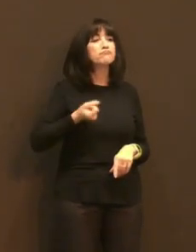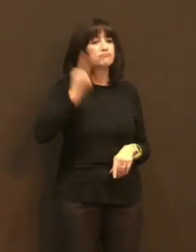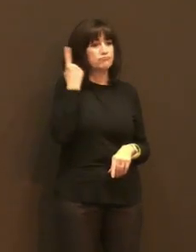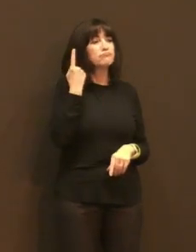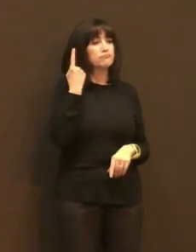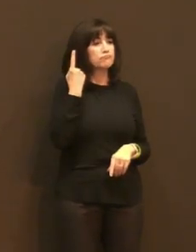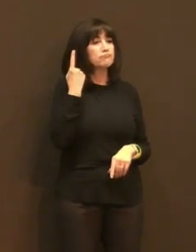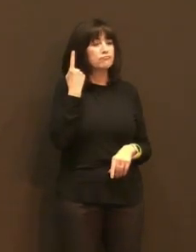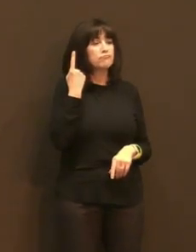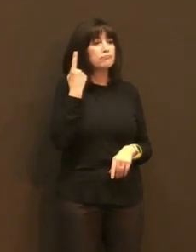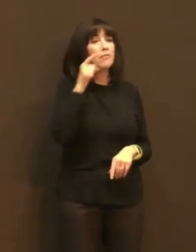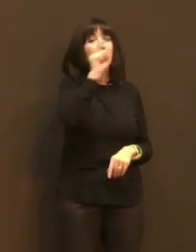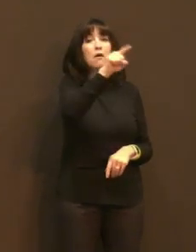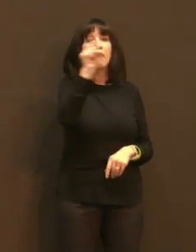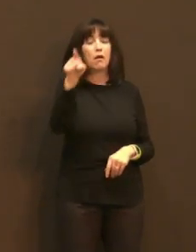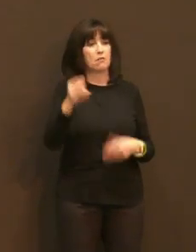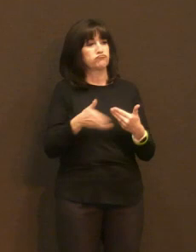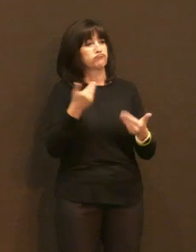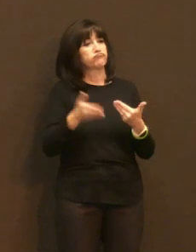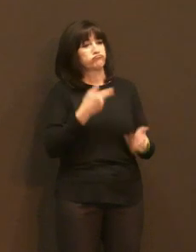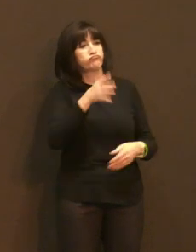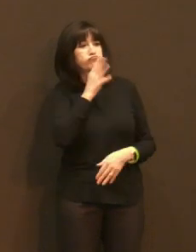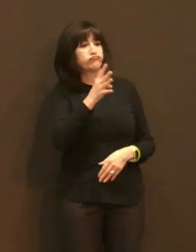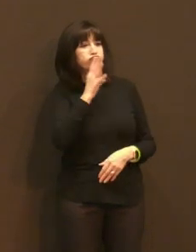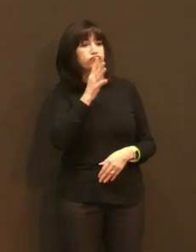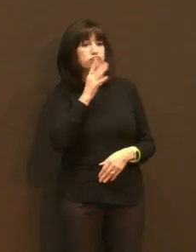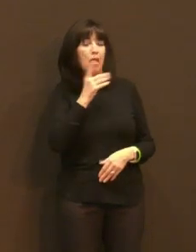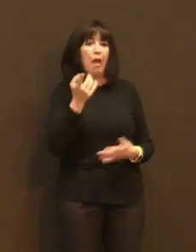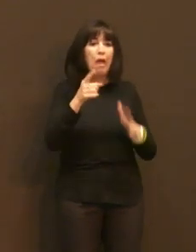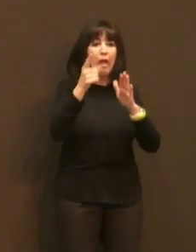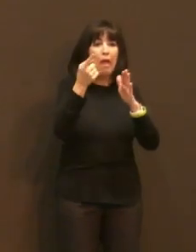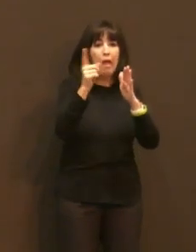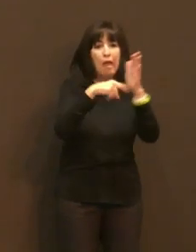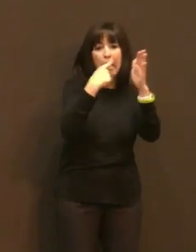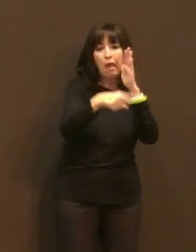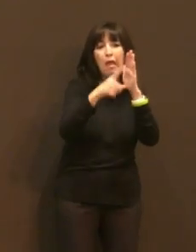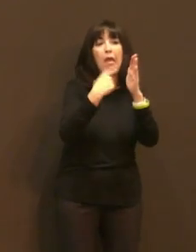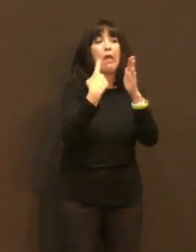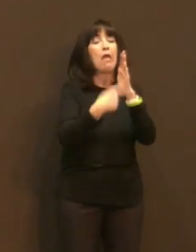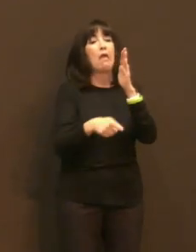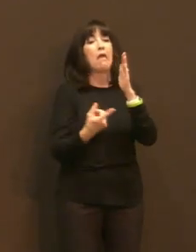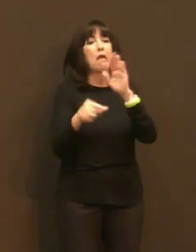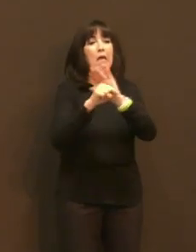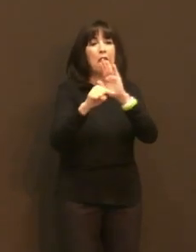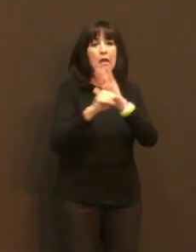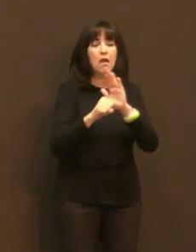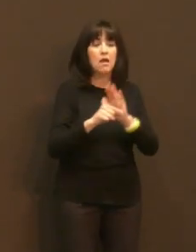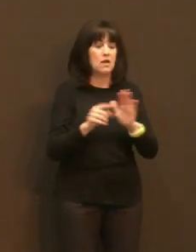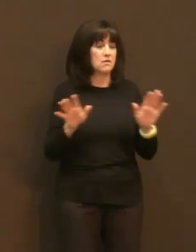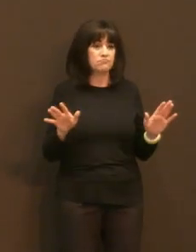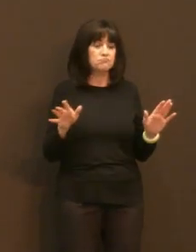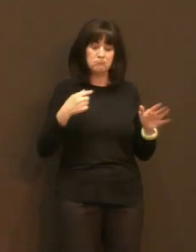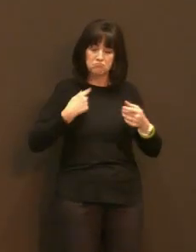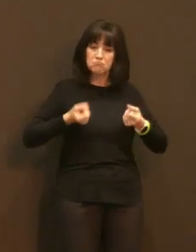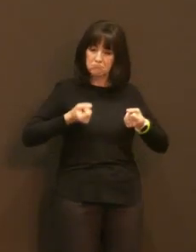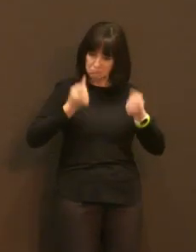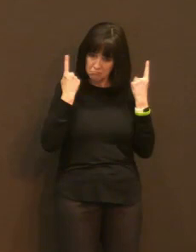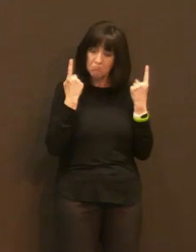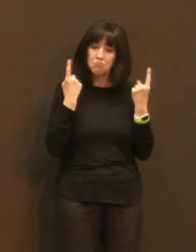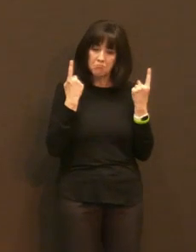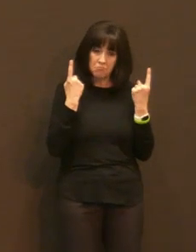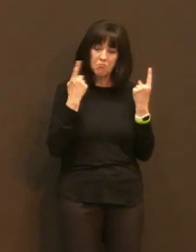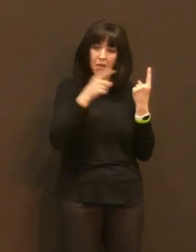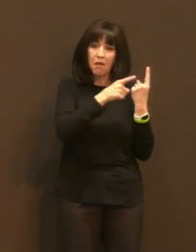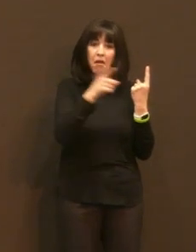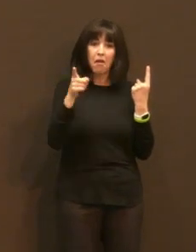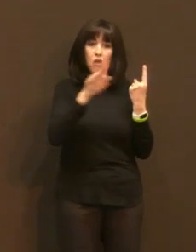questions about decisions that are made or anticipating things that are coming. I certainly understand